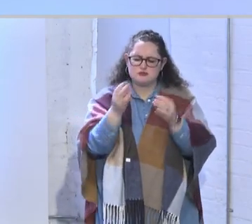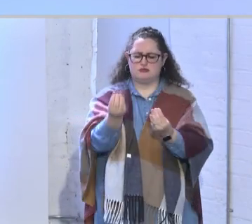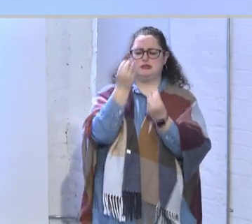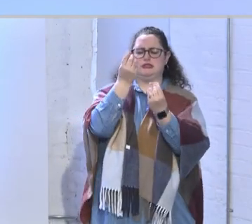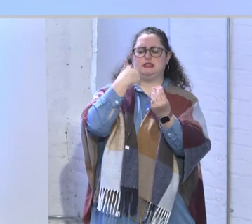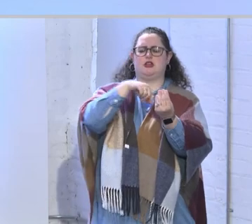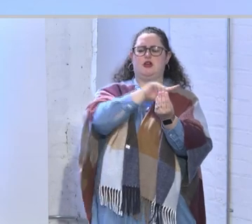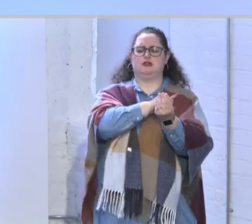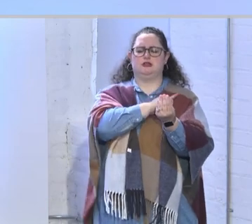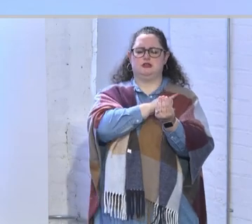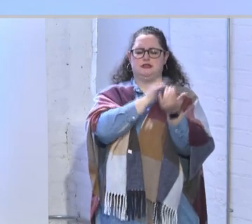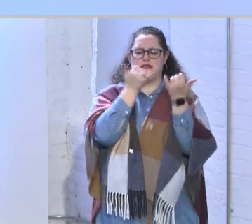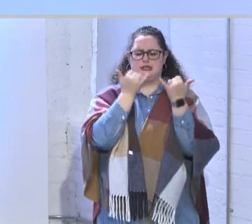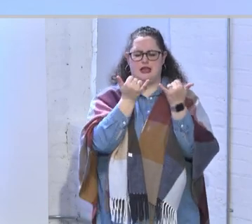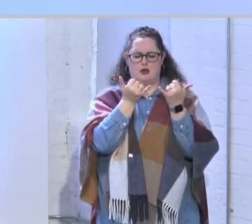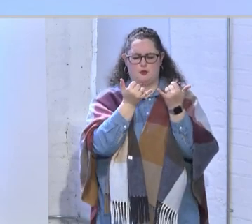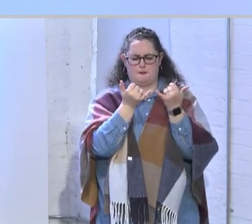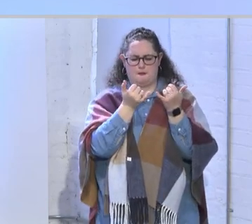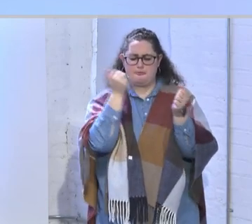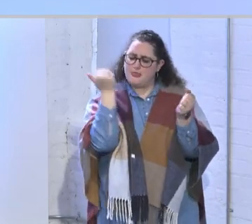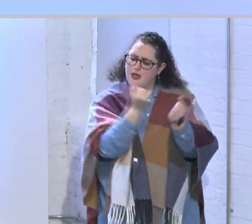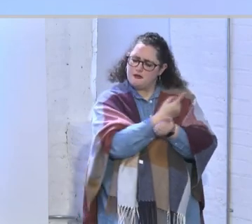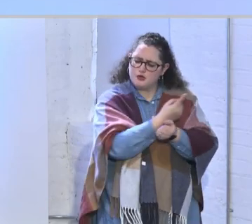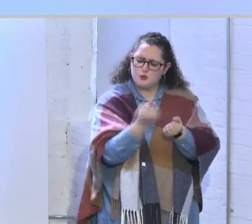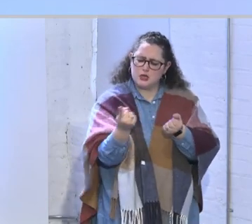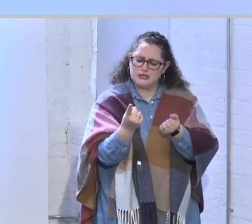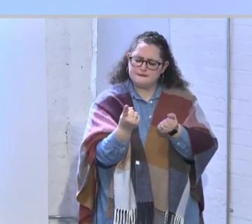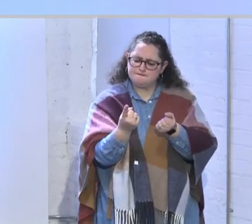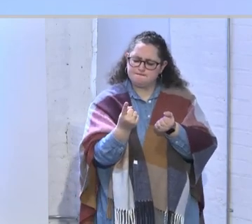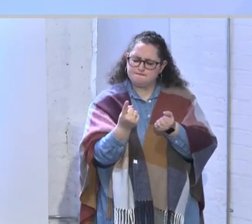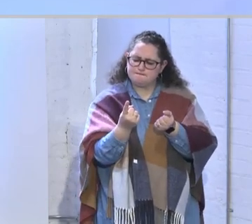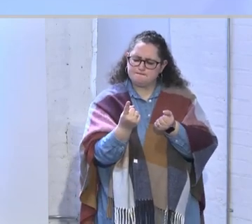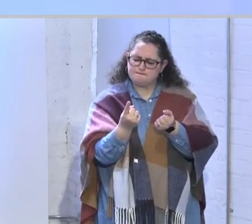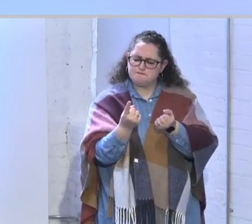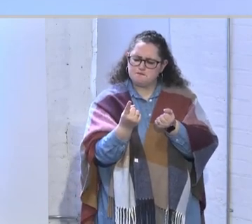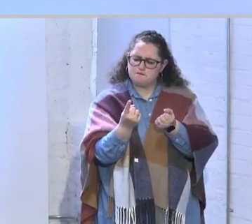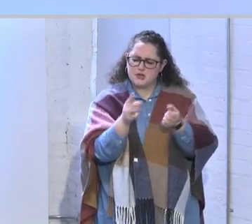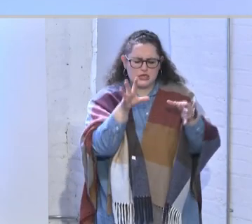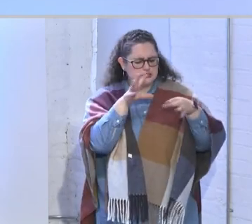and help every one of us to get something from this that would